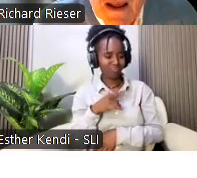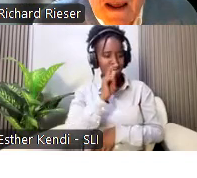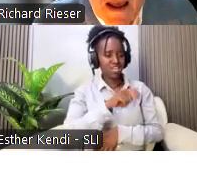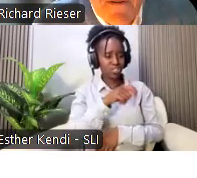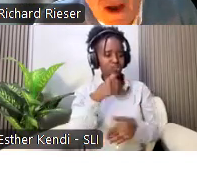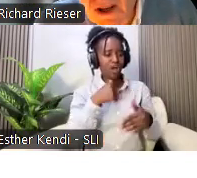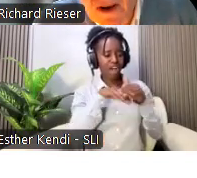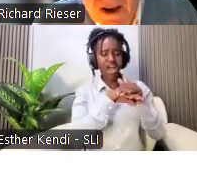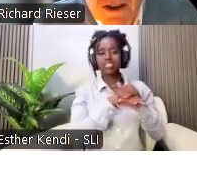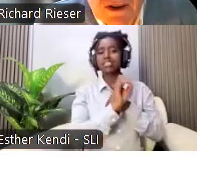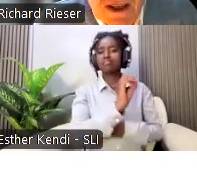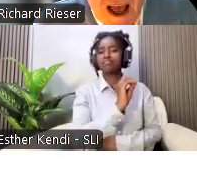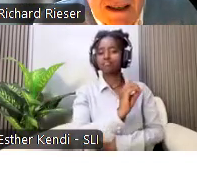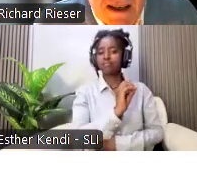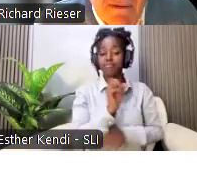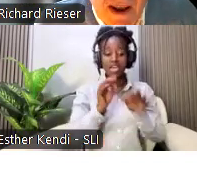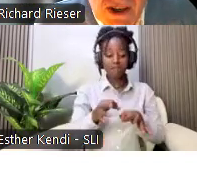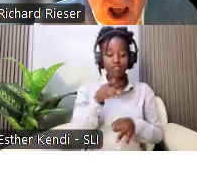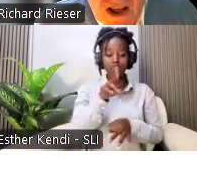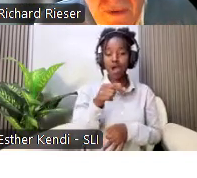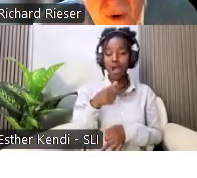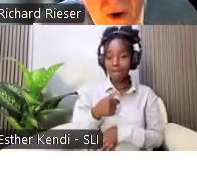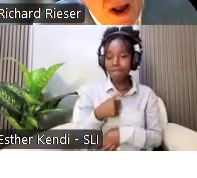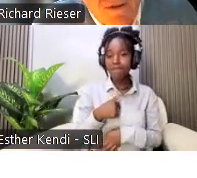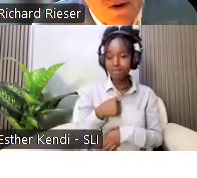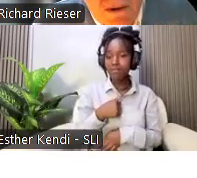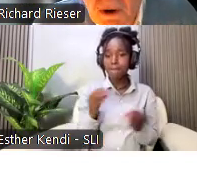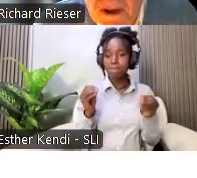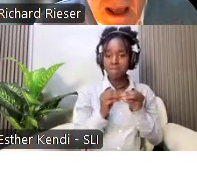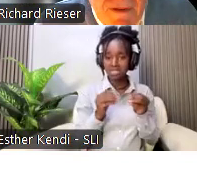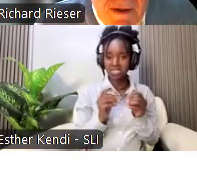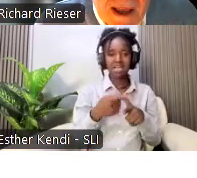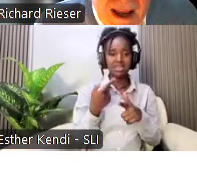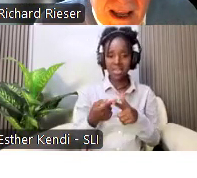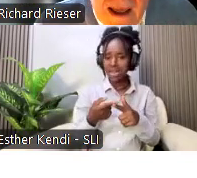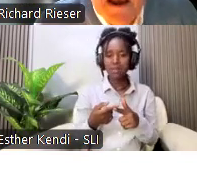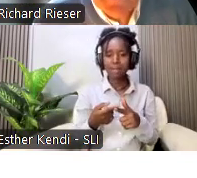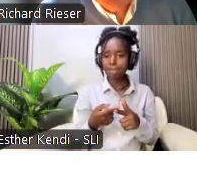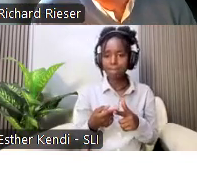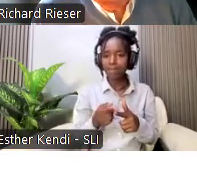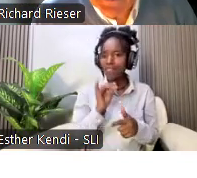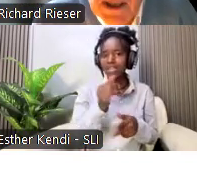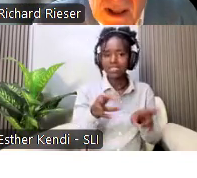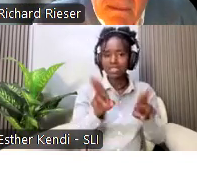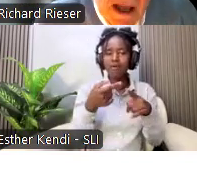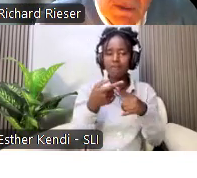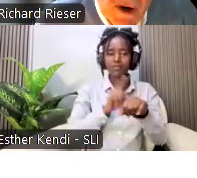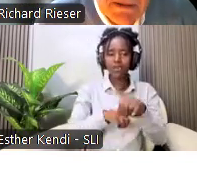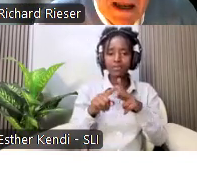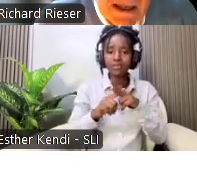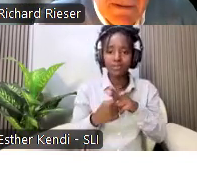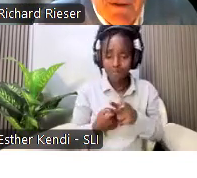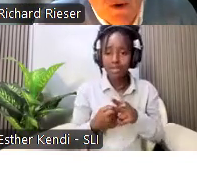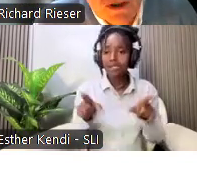access. If you had universal design as the convention asked for, of course it would have been there from the beginning. And it isn't that much